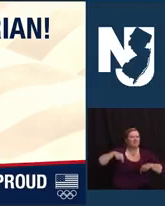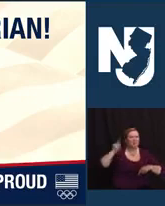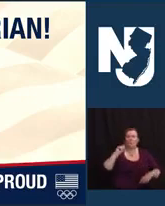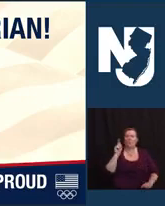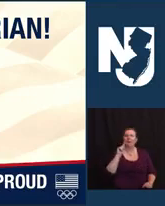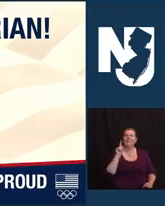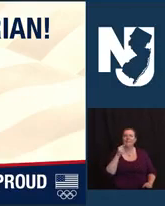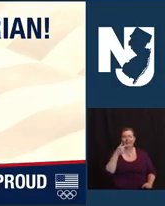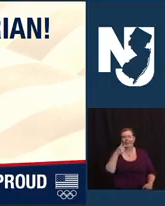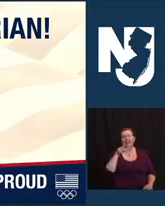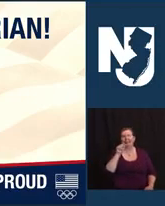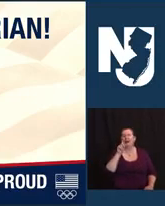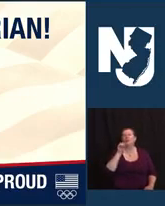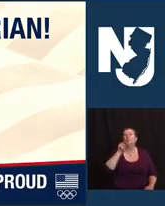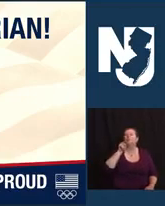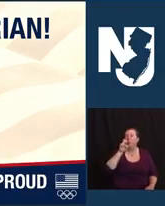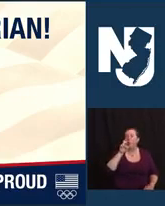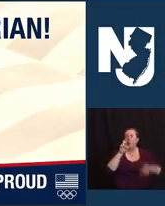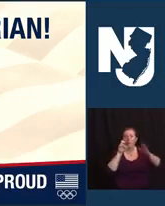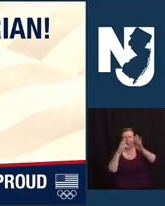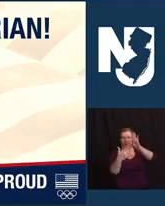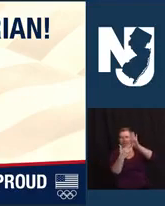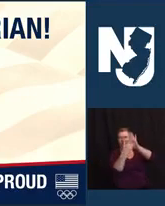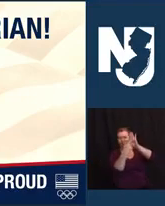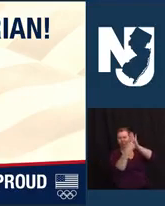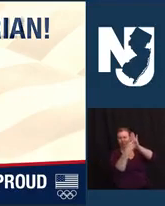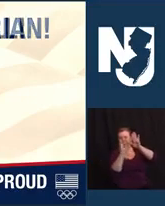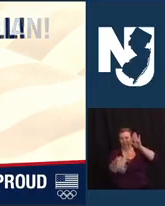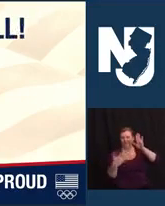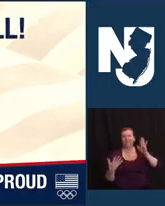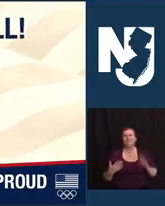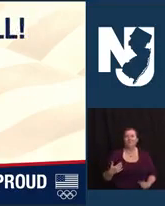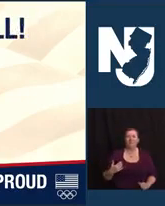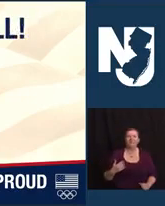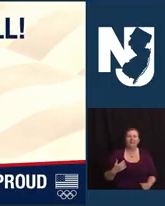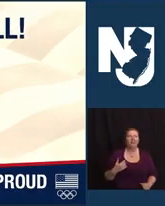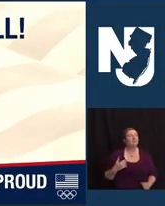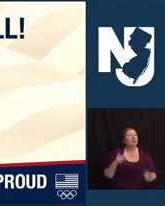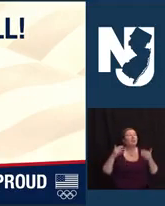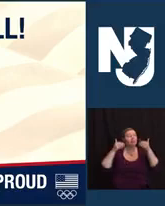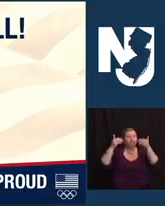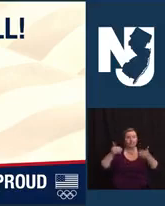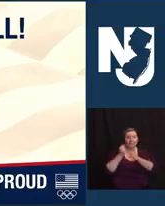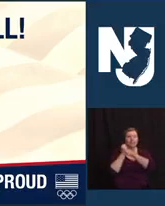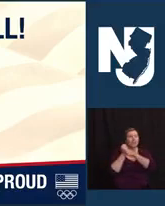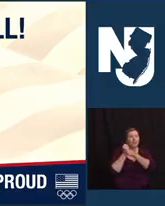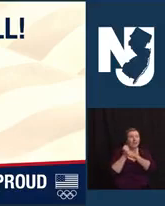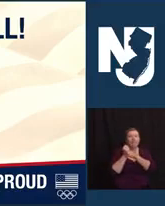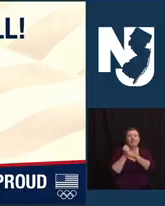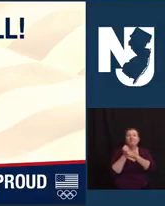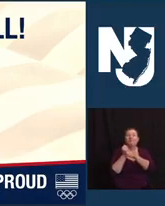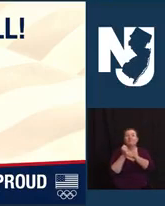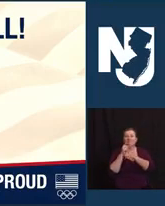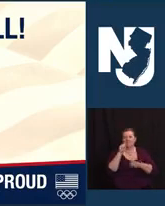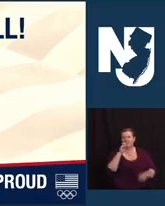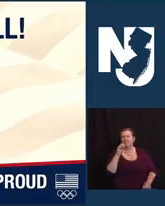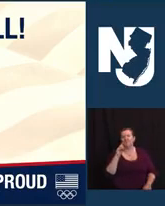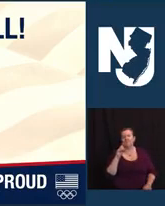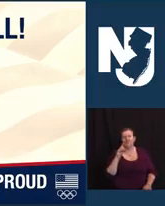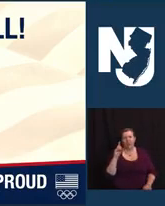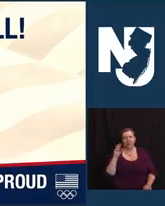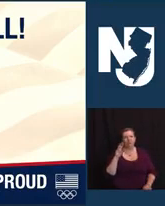Somerset County, so we're going to claim the entire team. On the baseball diamond, another New Jersey legend, Toms River's